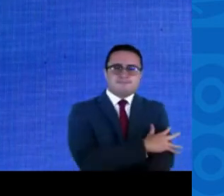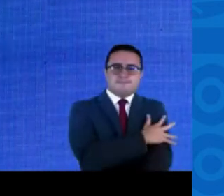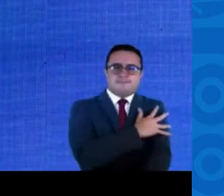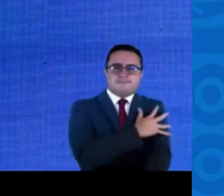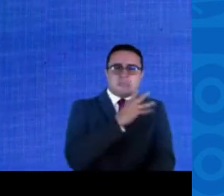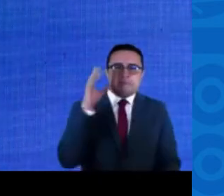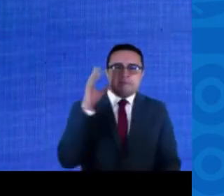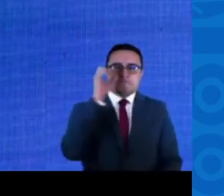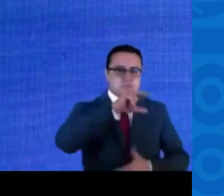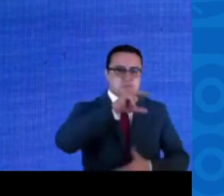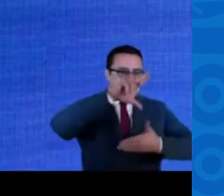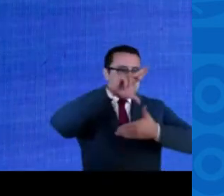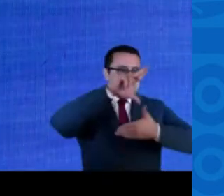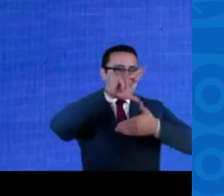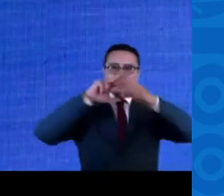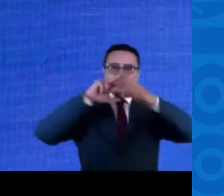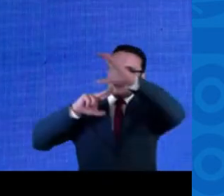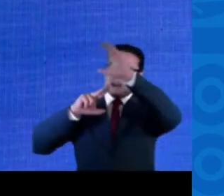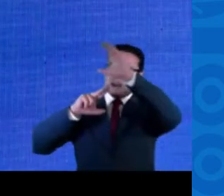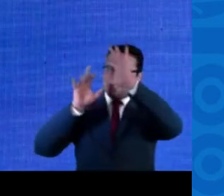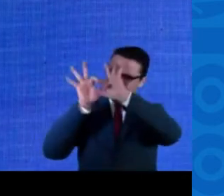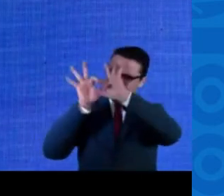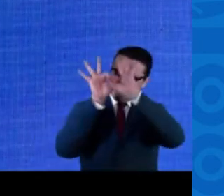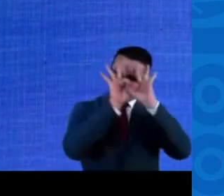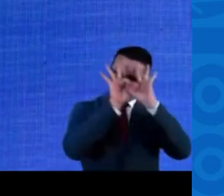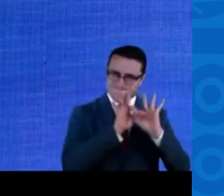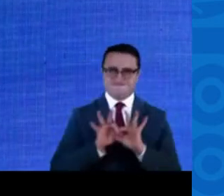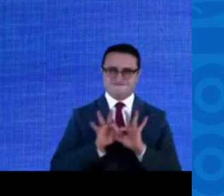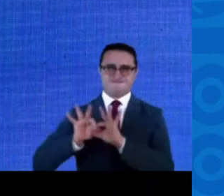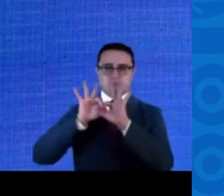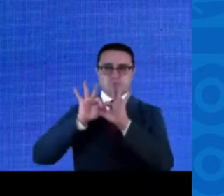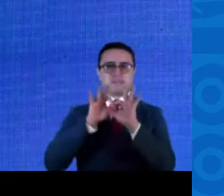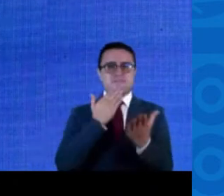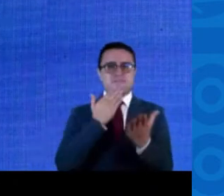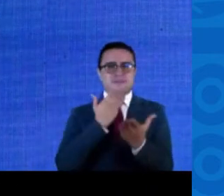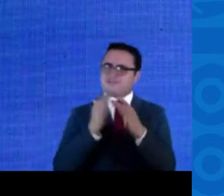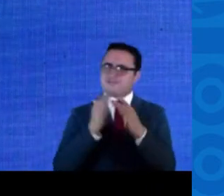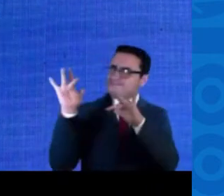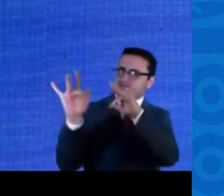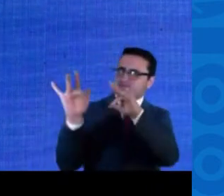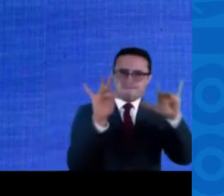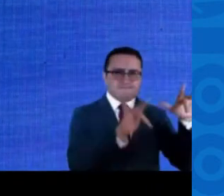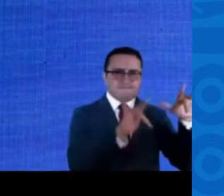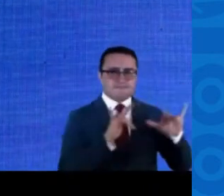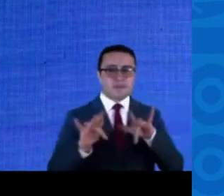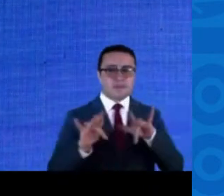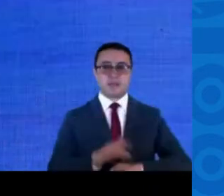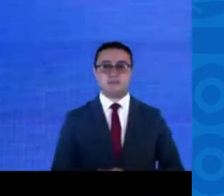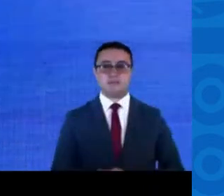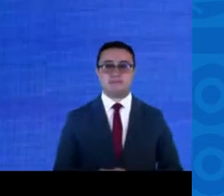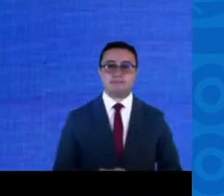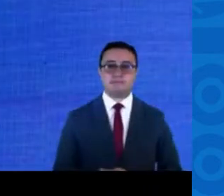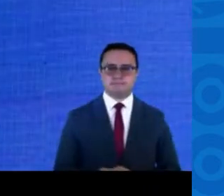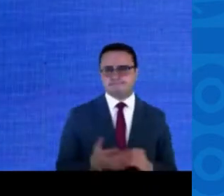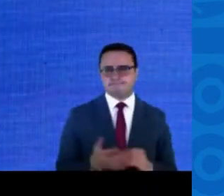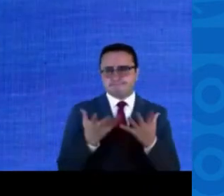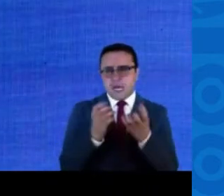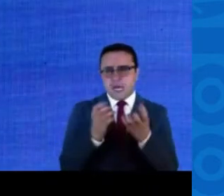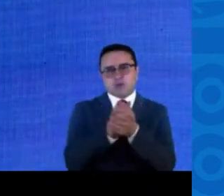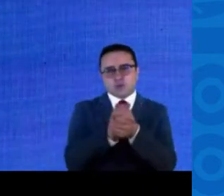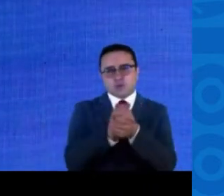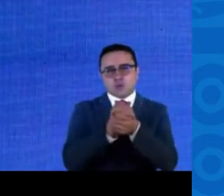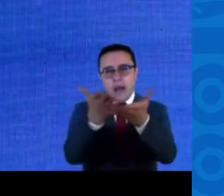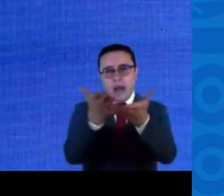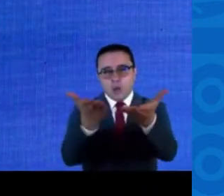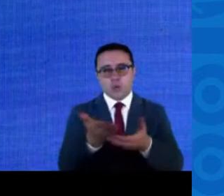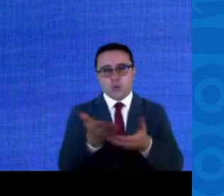I notice what it means for Latin America and the Caribbean to be united. Thank you for being here. I